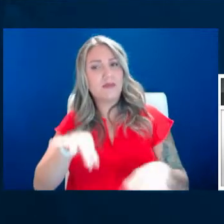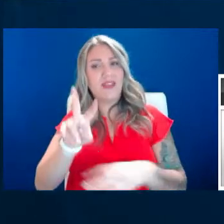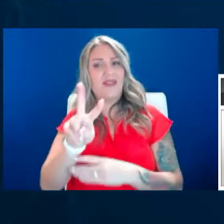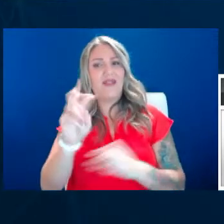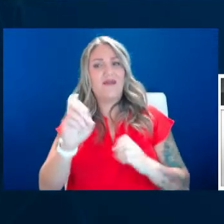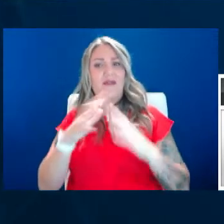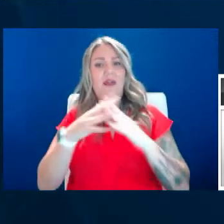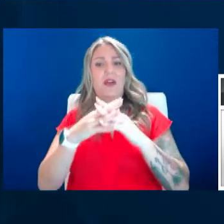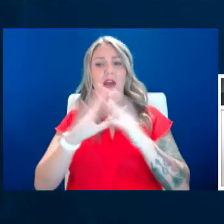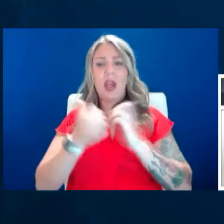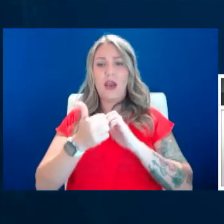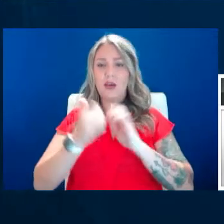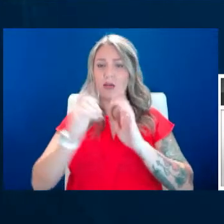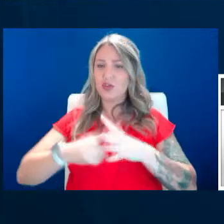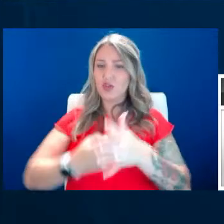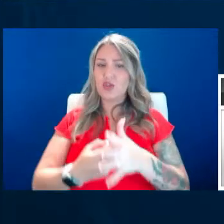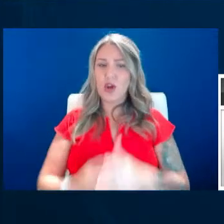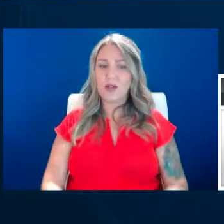start.